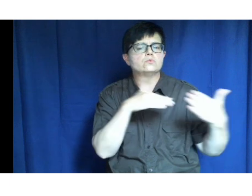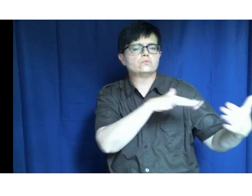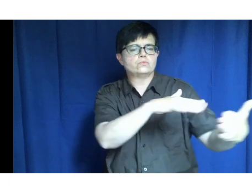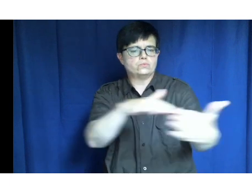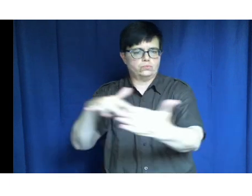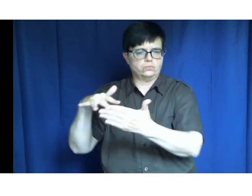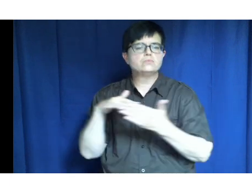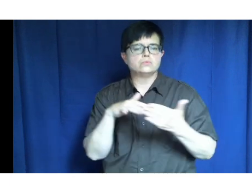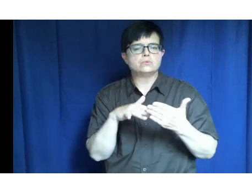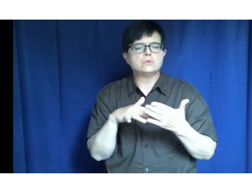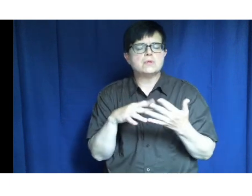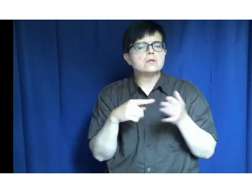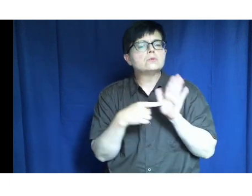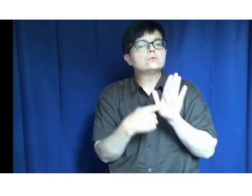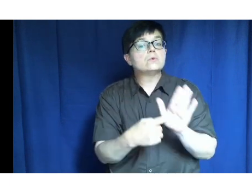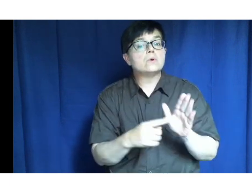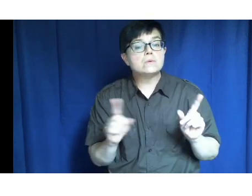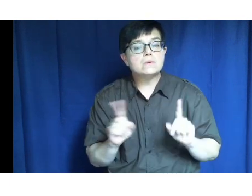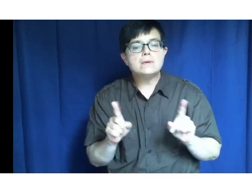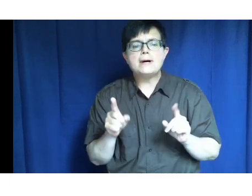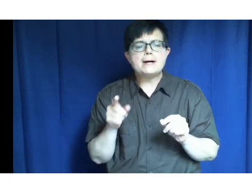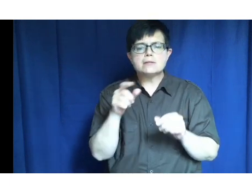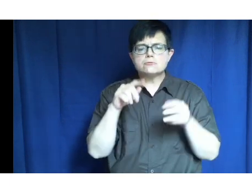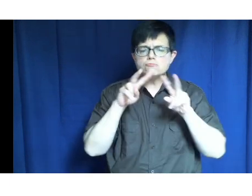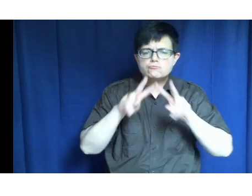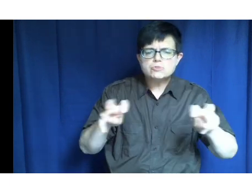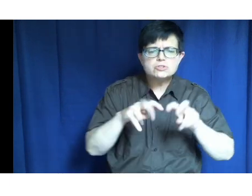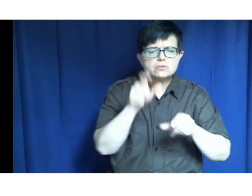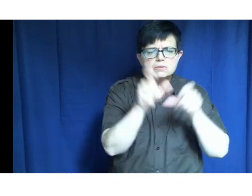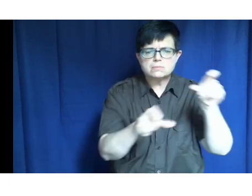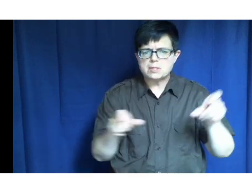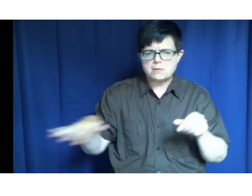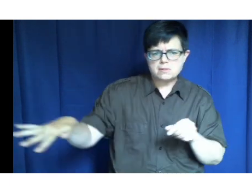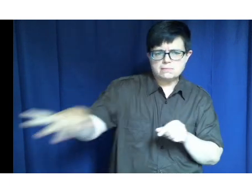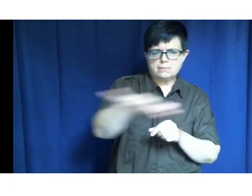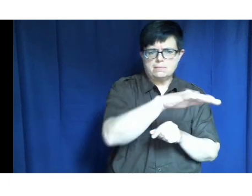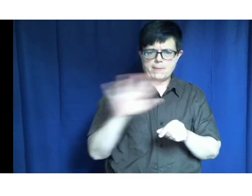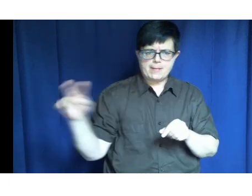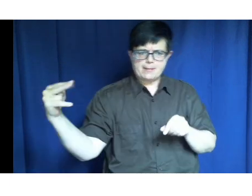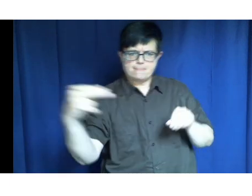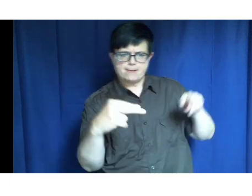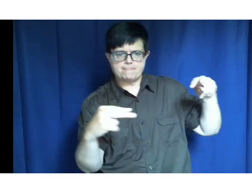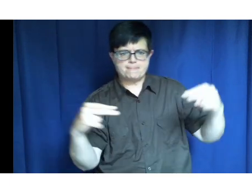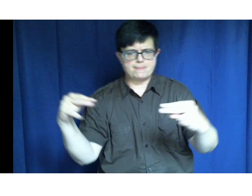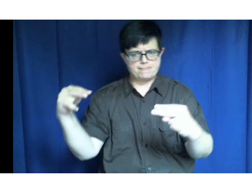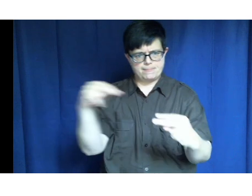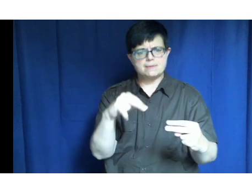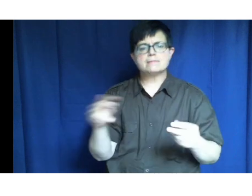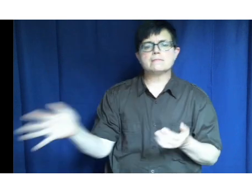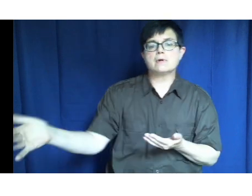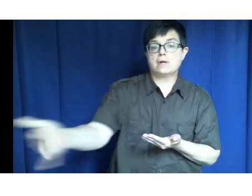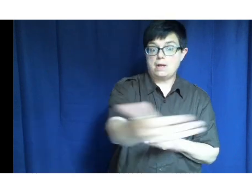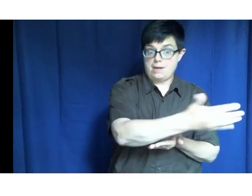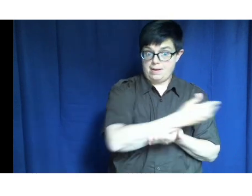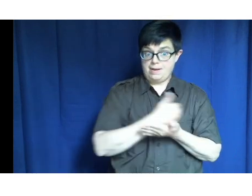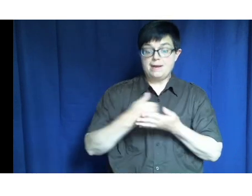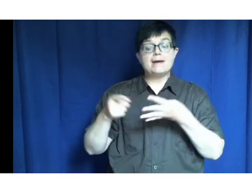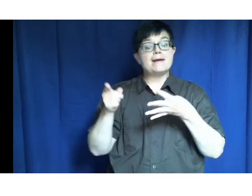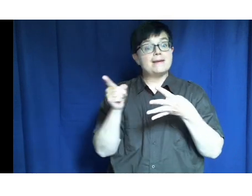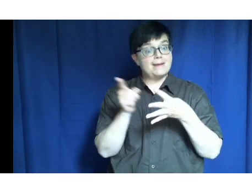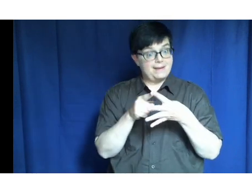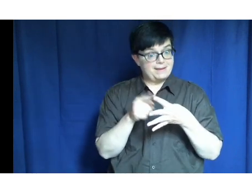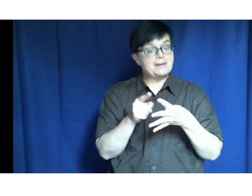review. This review represents the perspective of researchers, and the 2 resulting articles have already